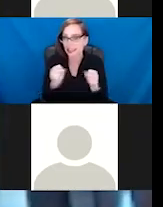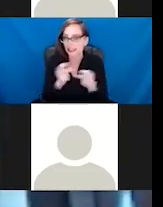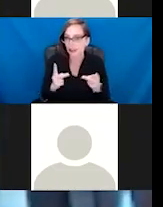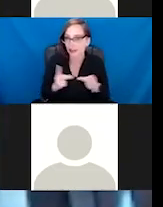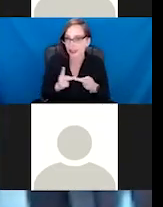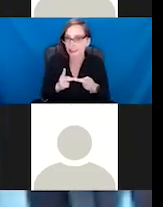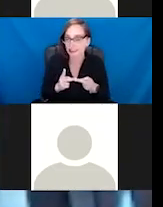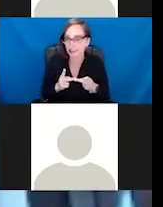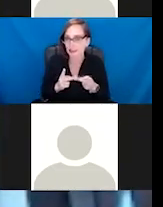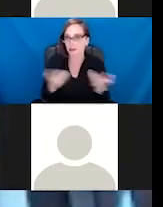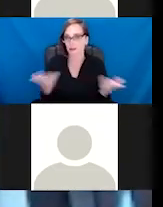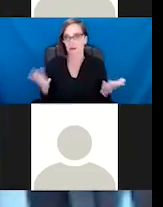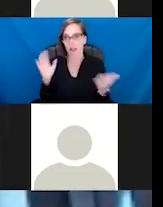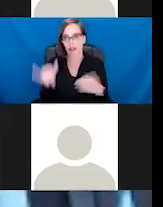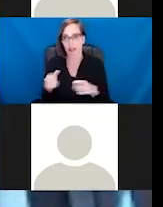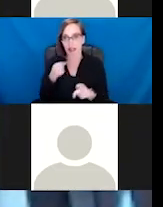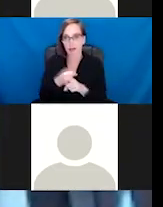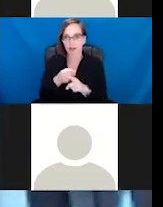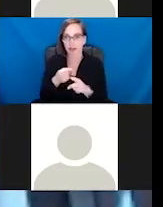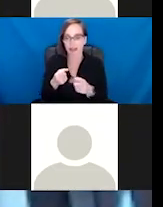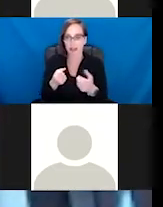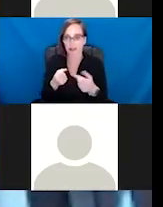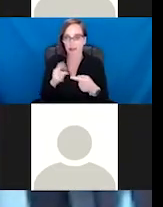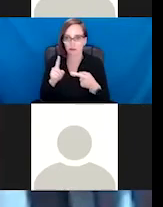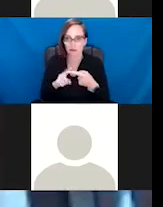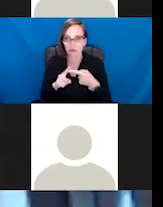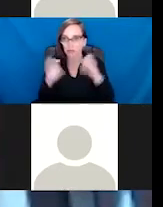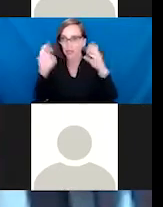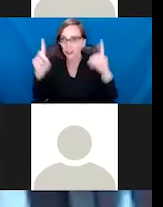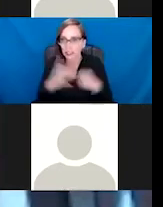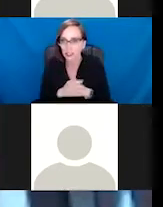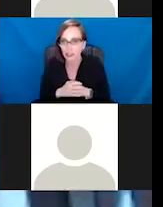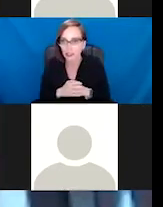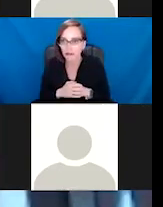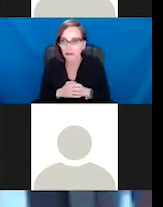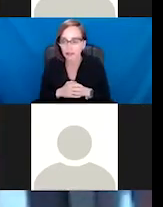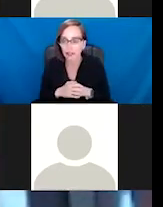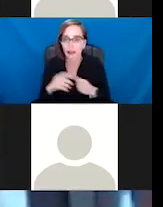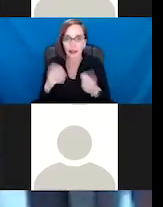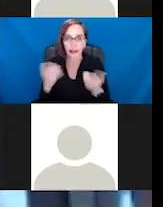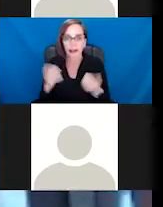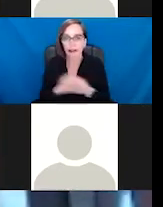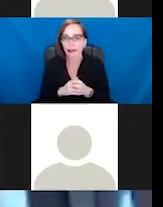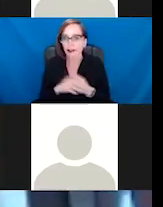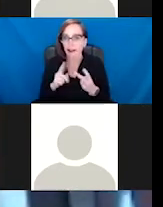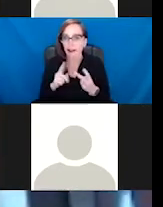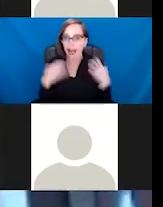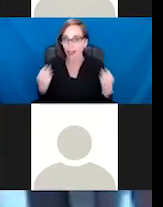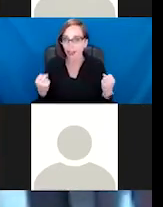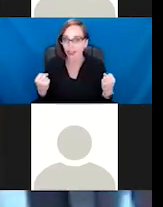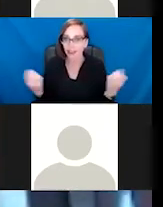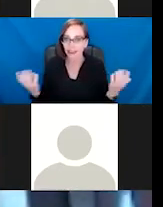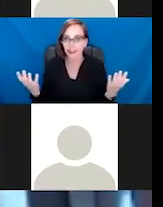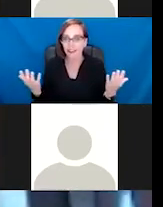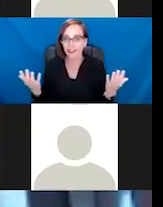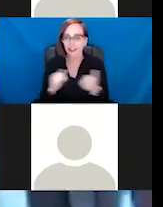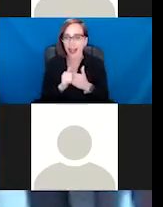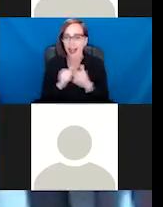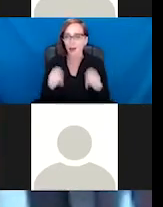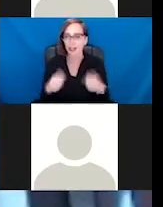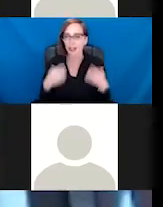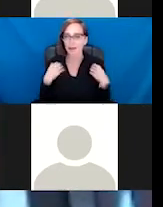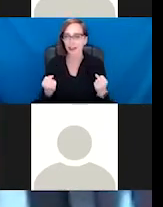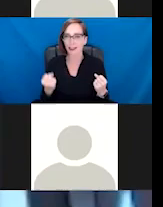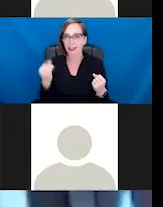a lot of in terms of education. How do you get yourself healthy? If you're not healthy, you need a stable